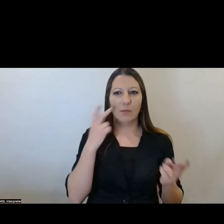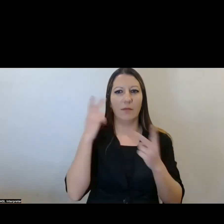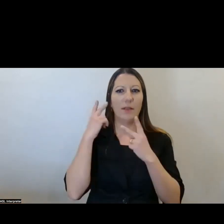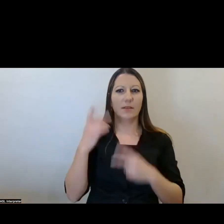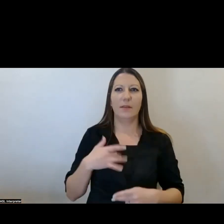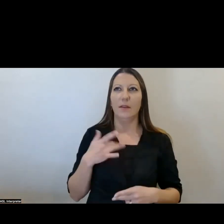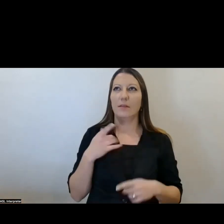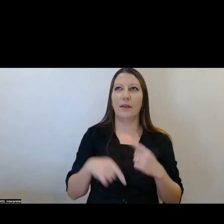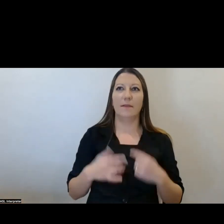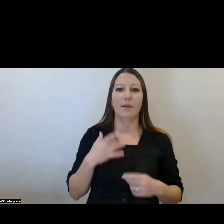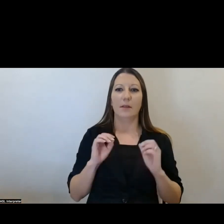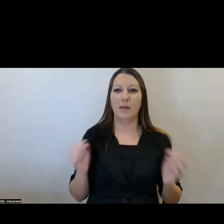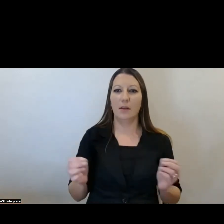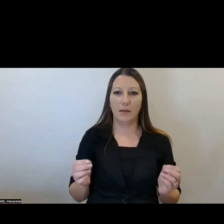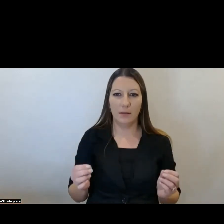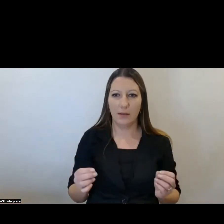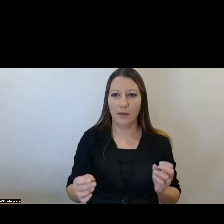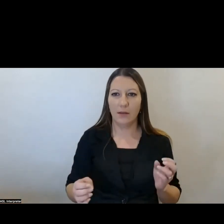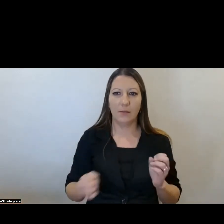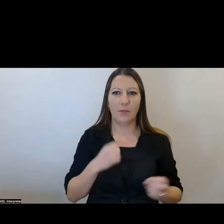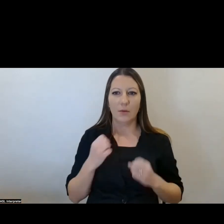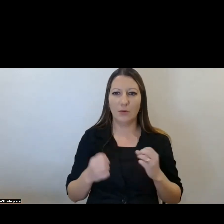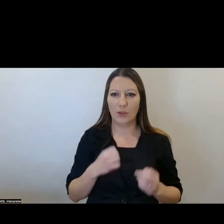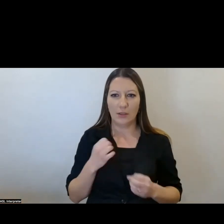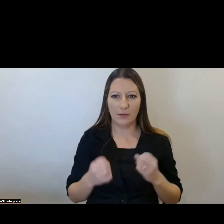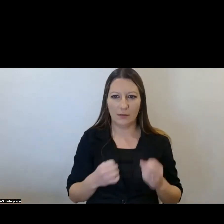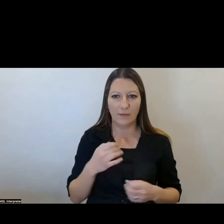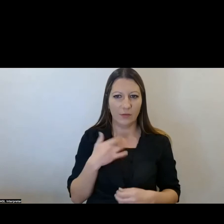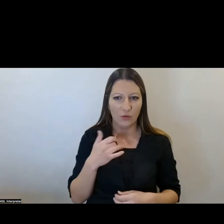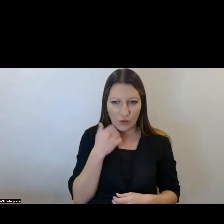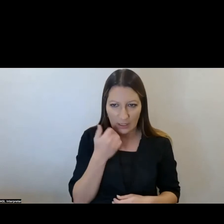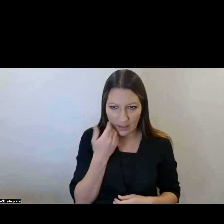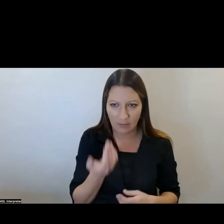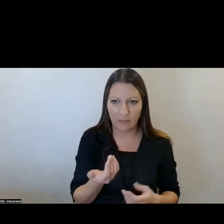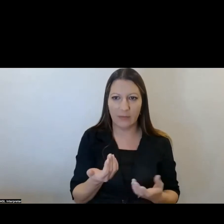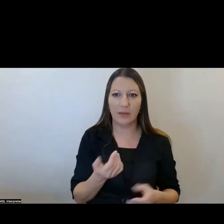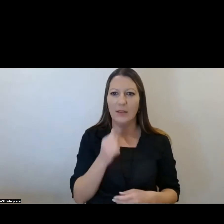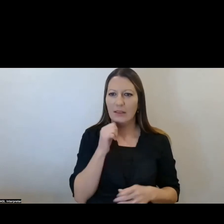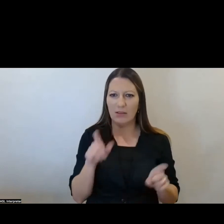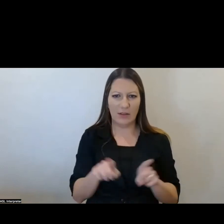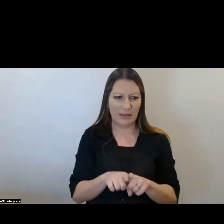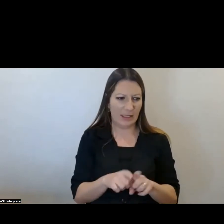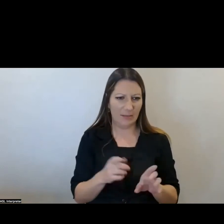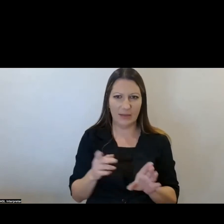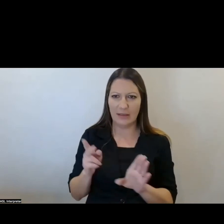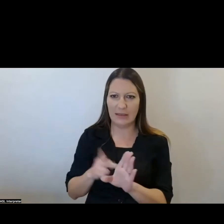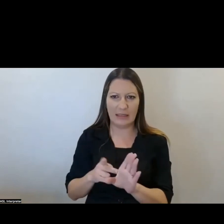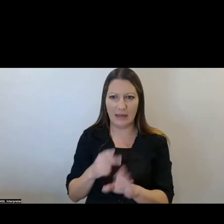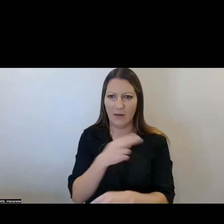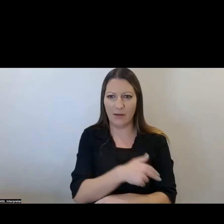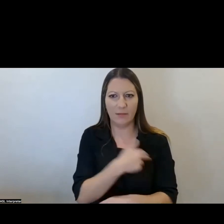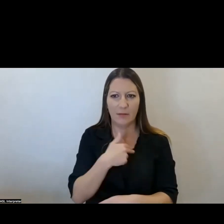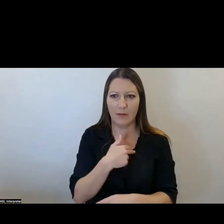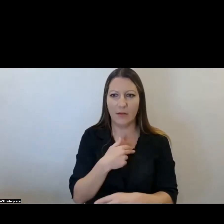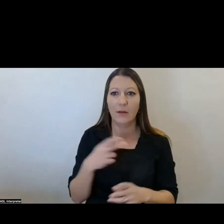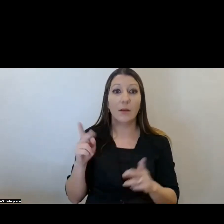of pity and fire. More of me wanted to want life. I tried you, lamotrigine, a year ago. Now pop was a Claritin at